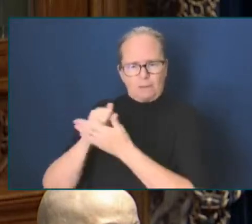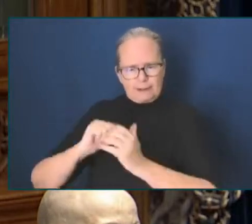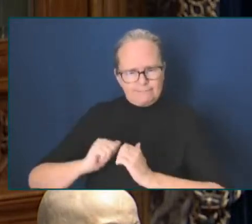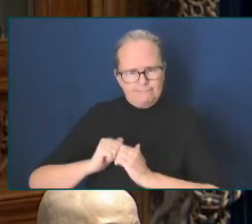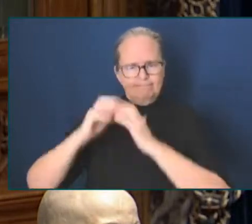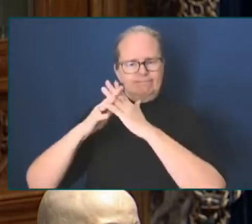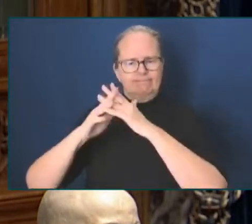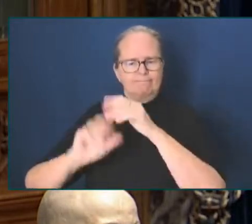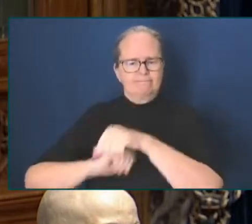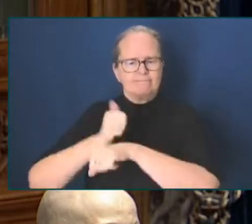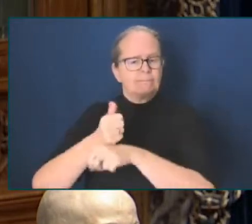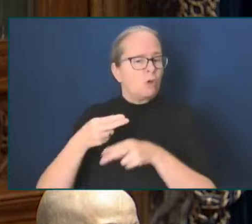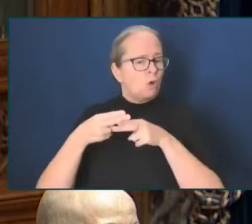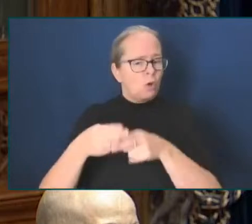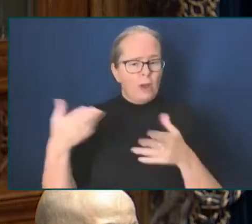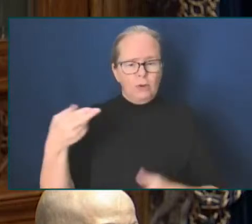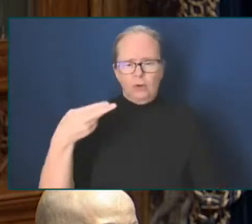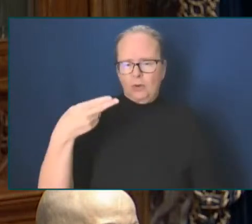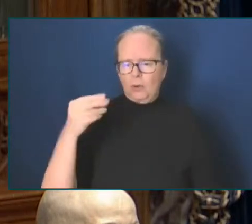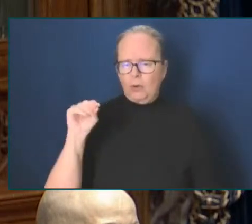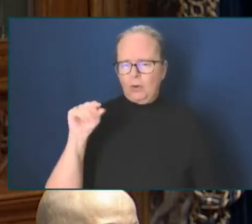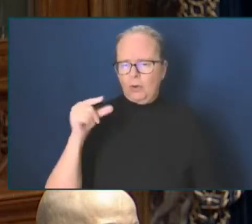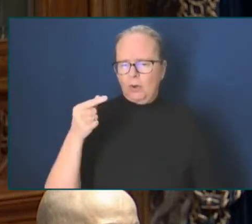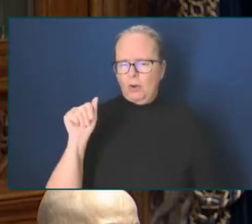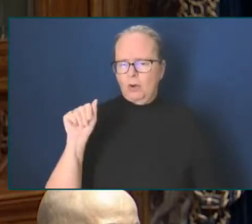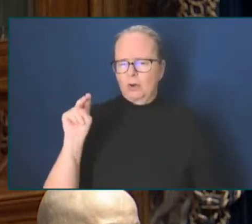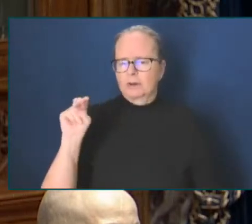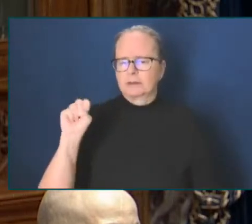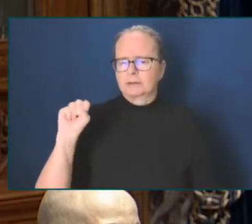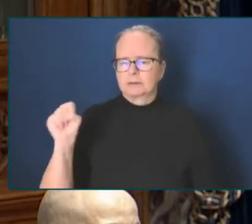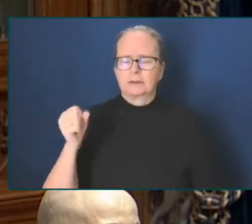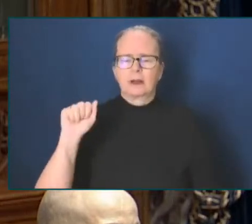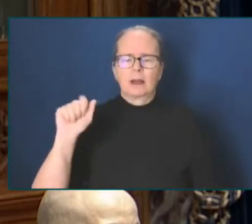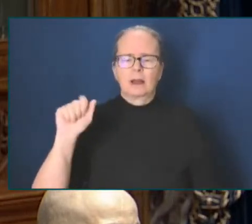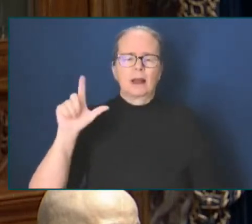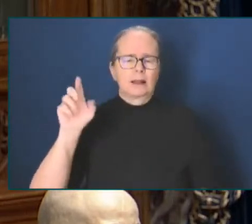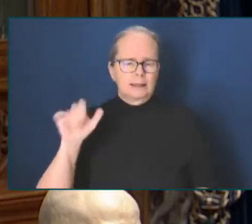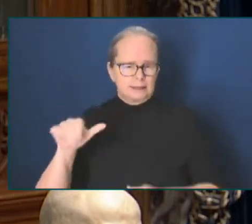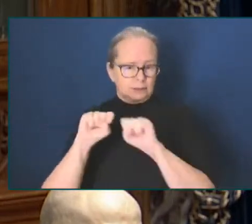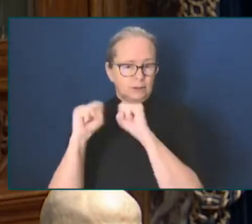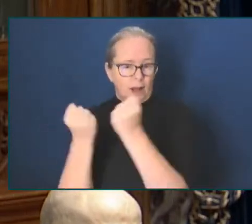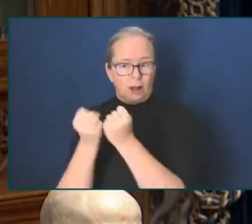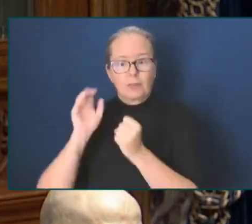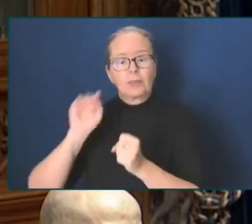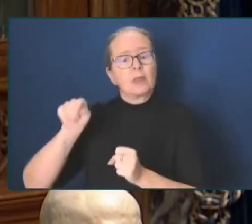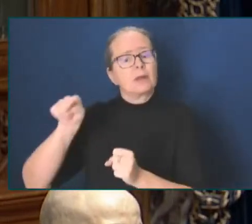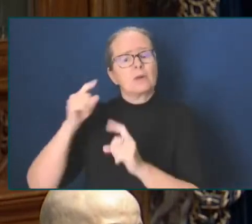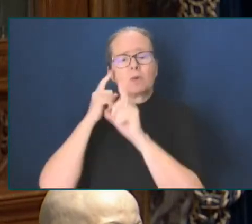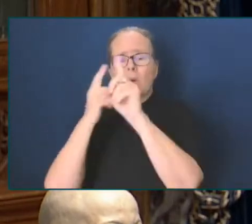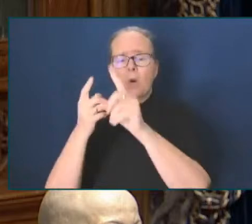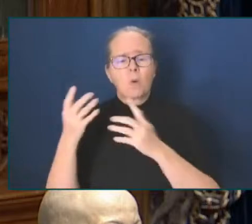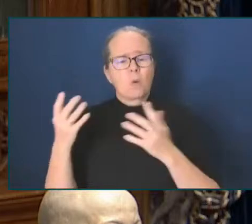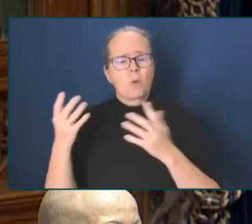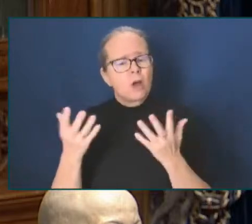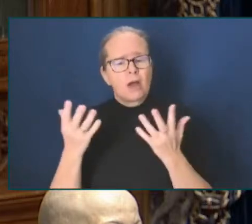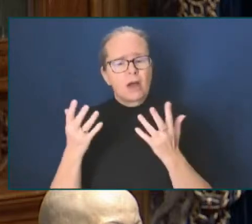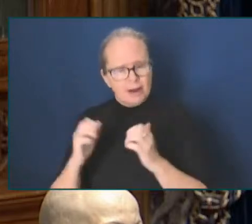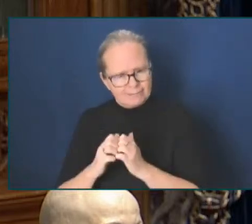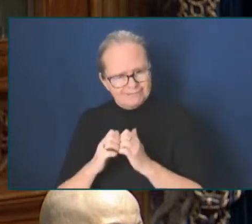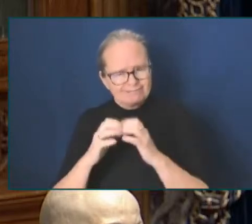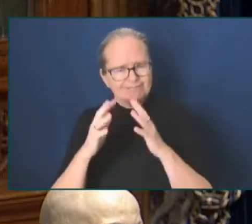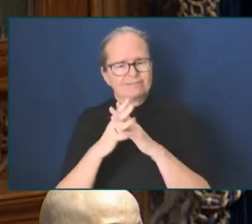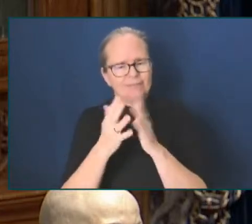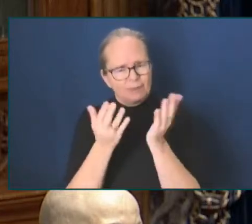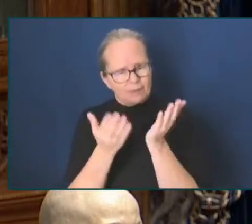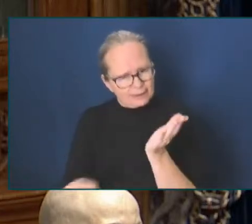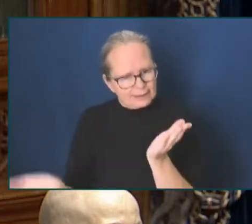Vancouver's vibrant Black community that was displaced by the construction of the viaducts, but that has a vision for a future of this